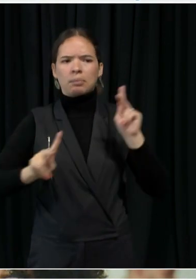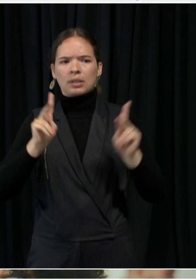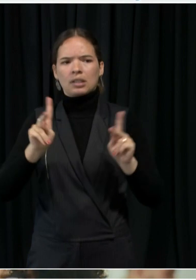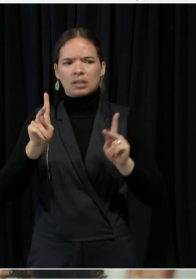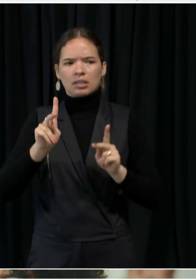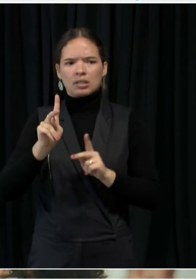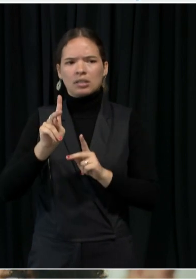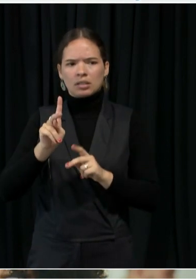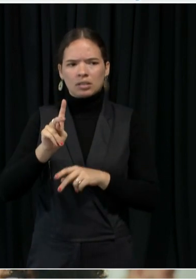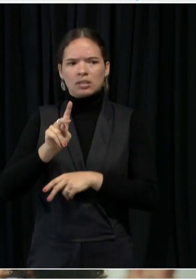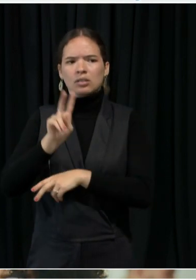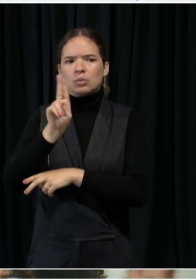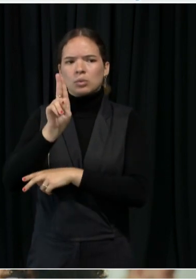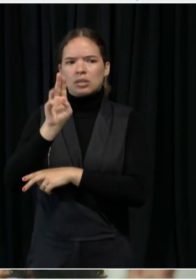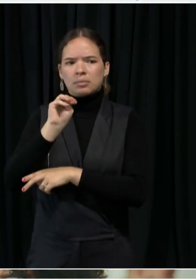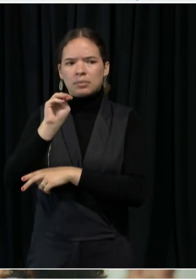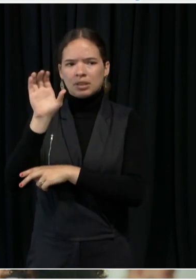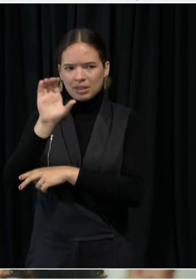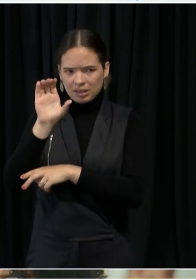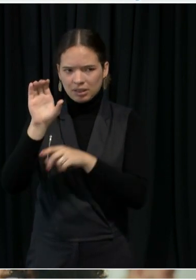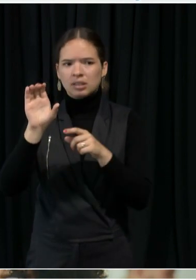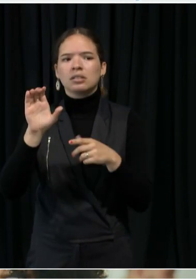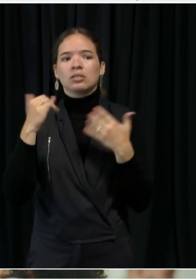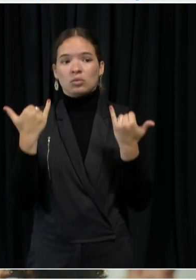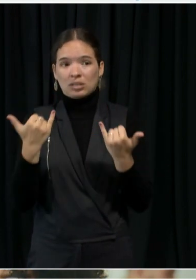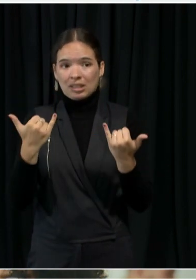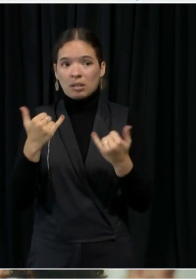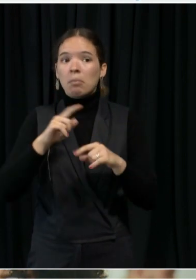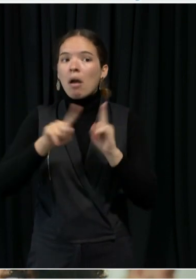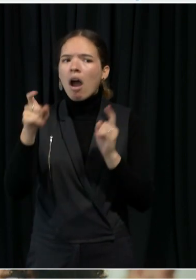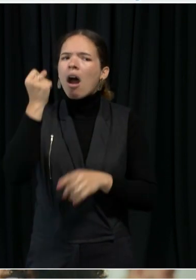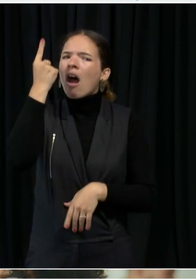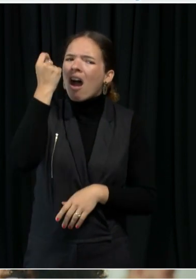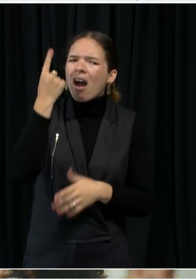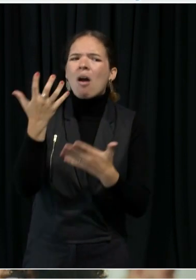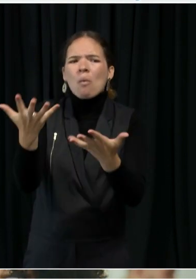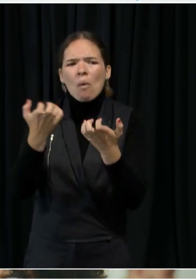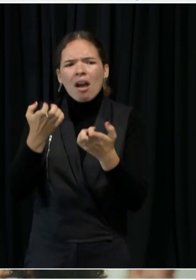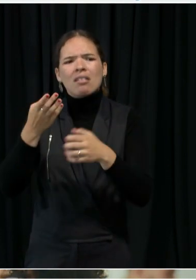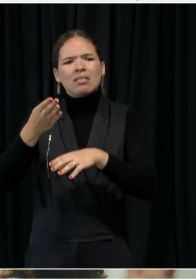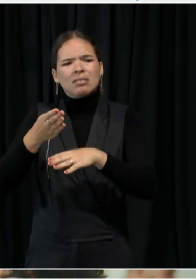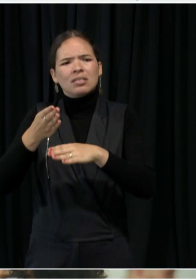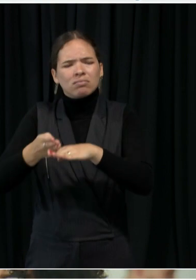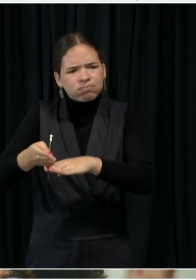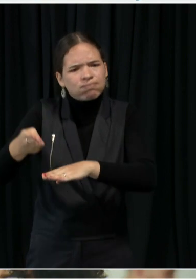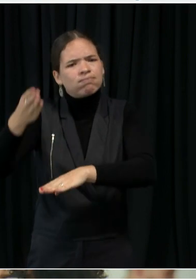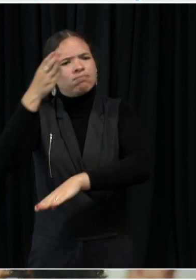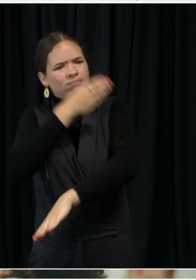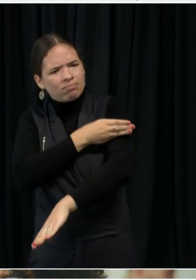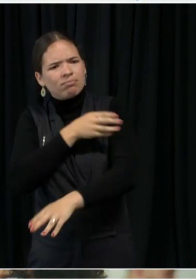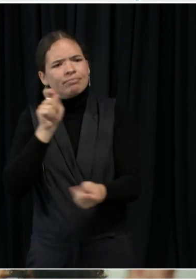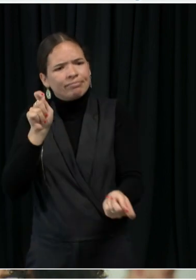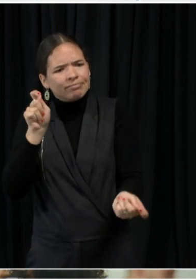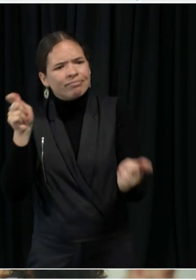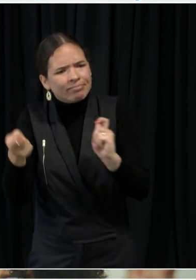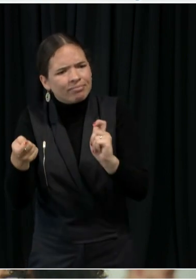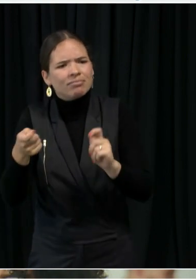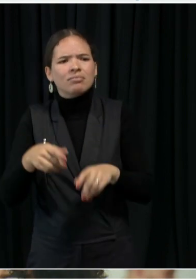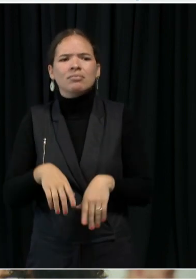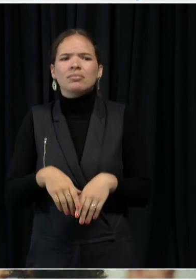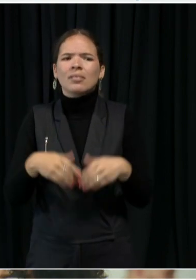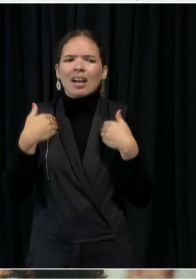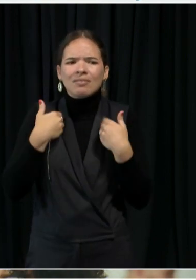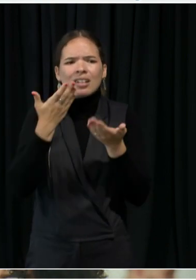looking forward to a way to do this better. So we are looking forward to that day when a trip across the river is not necessary for the